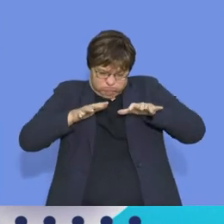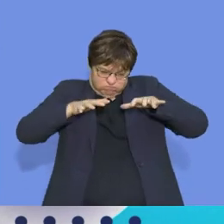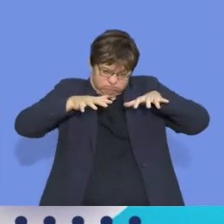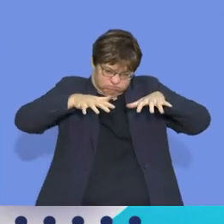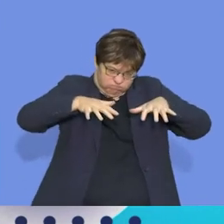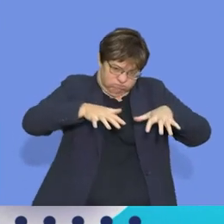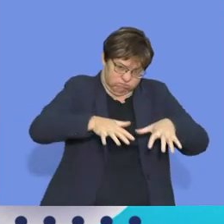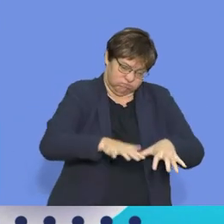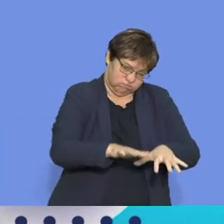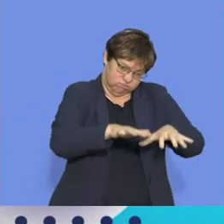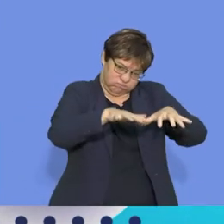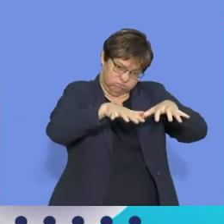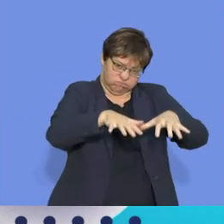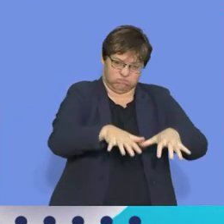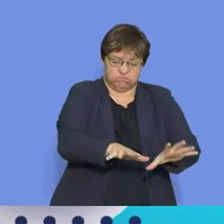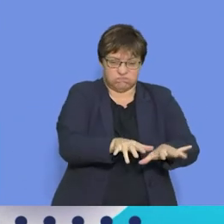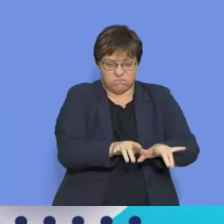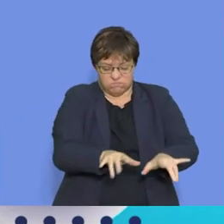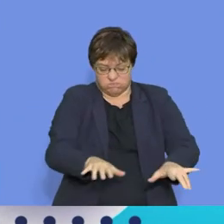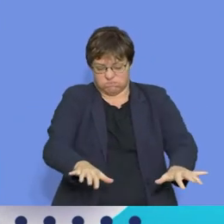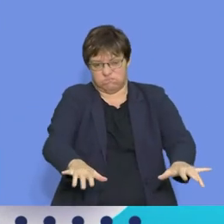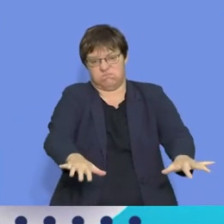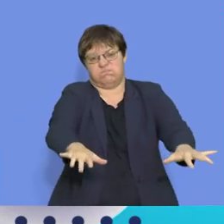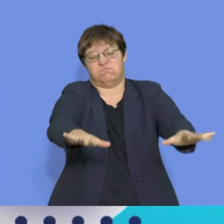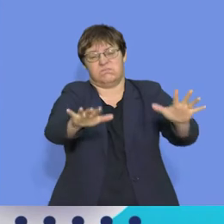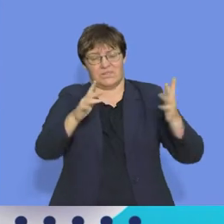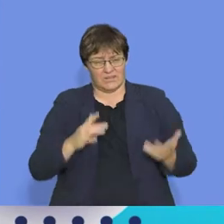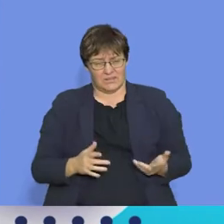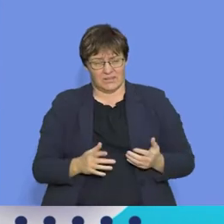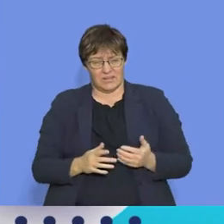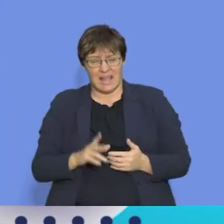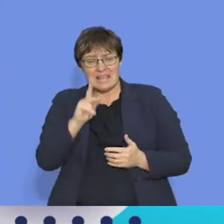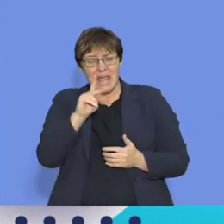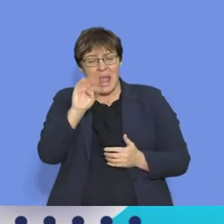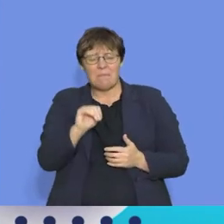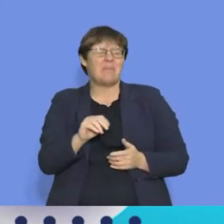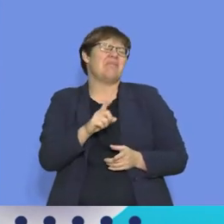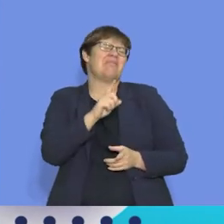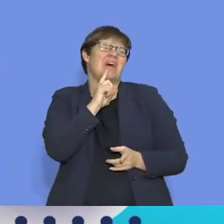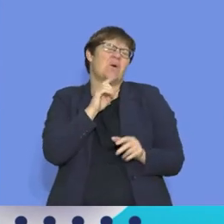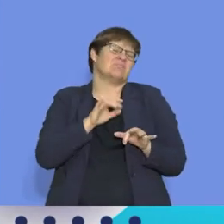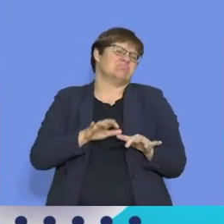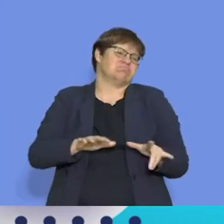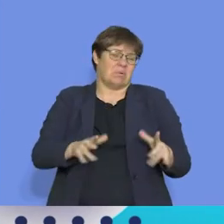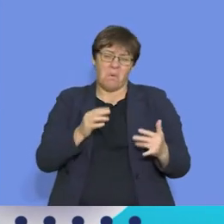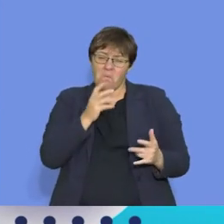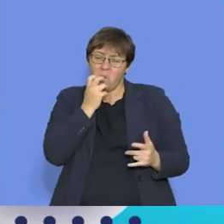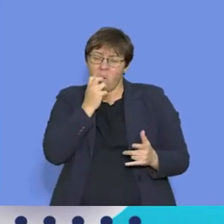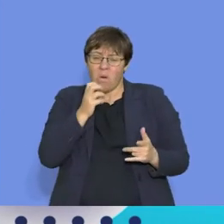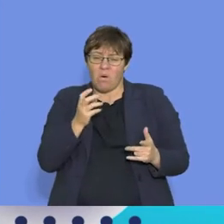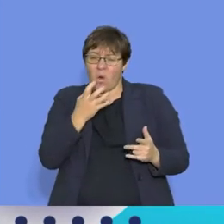lava came flowing out and spread over thousands of kilometers of the